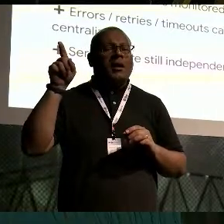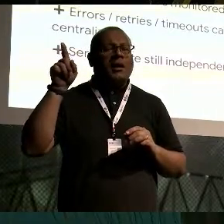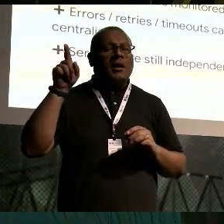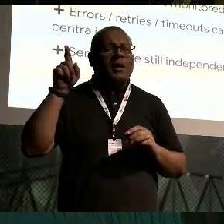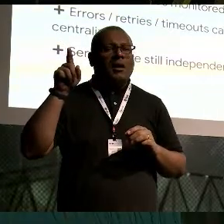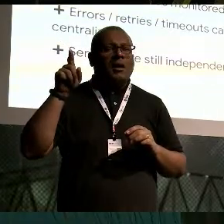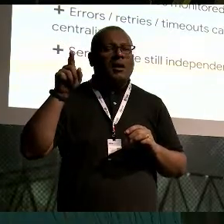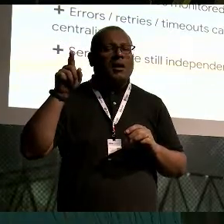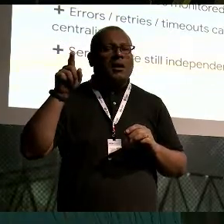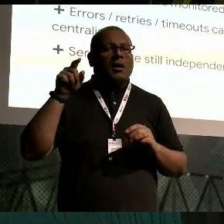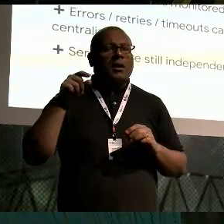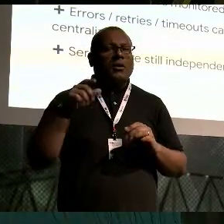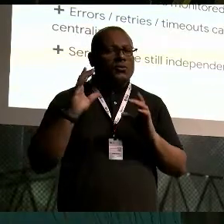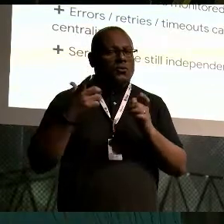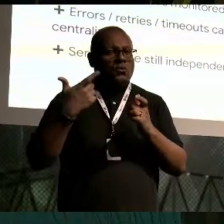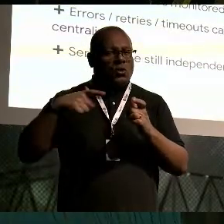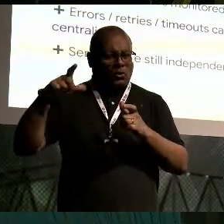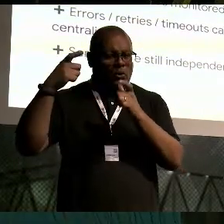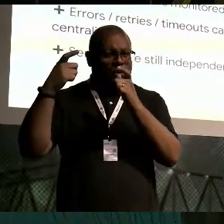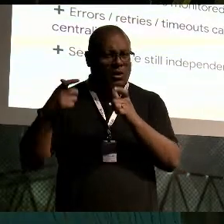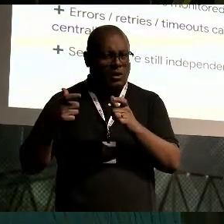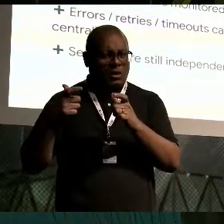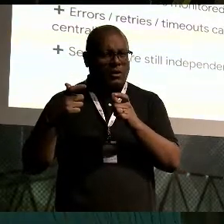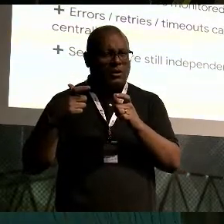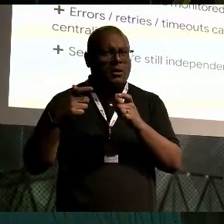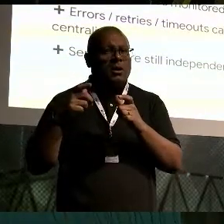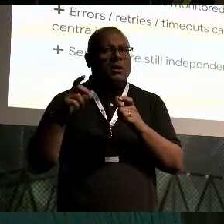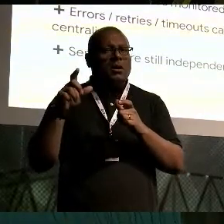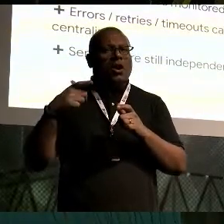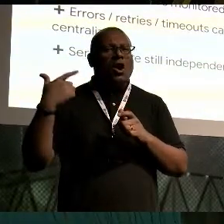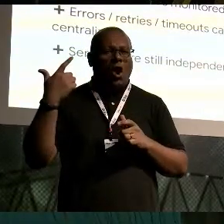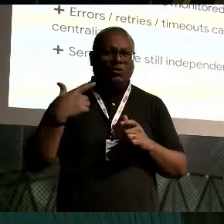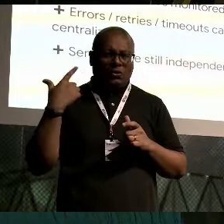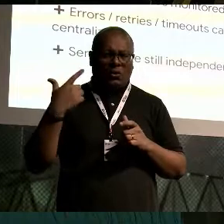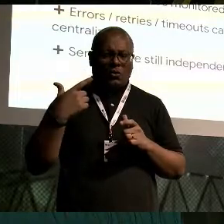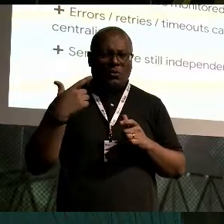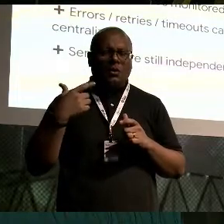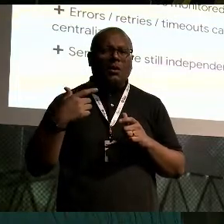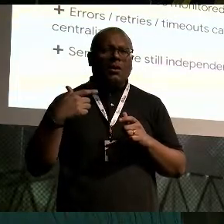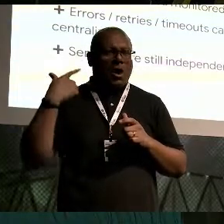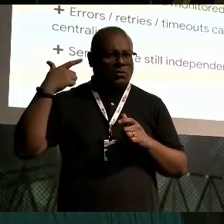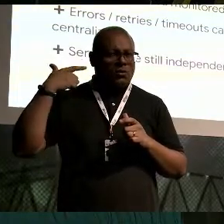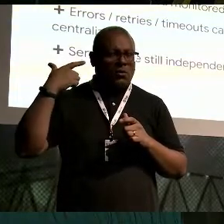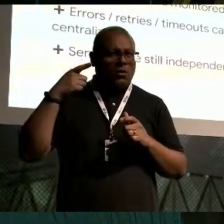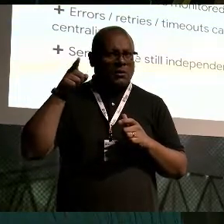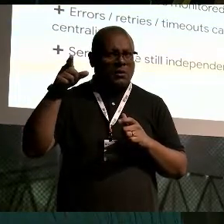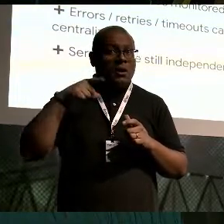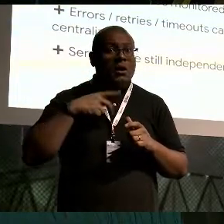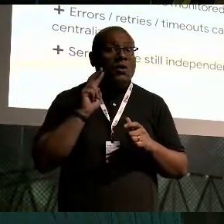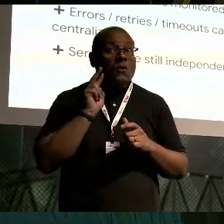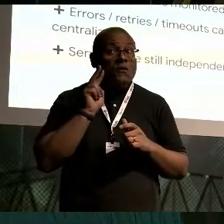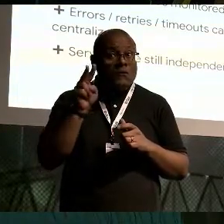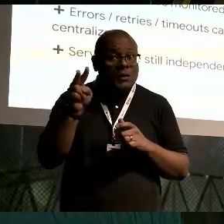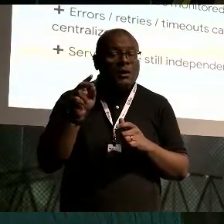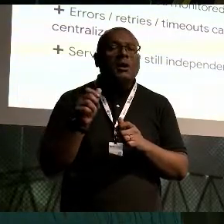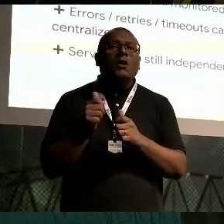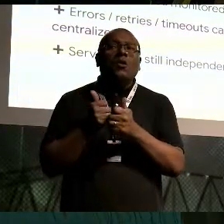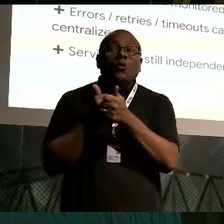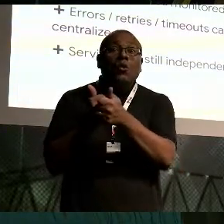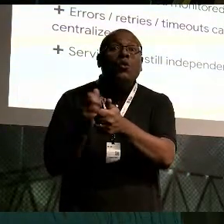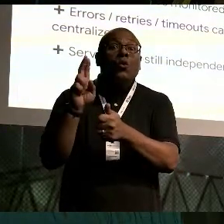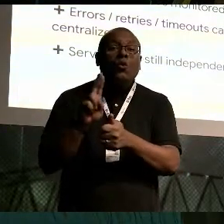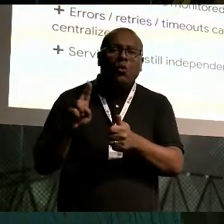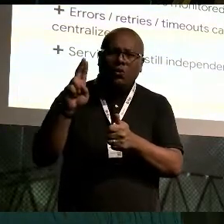of flexibility by using an orchestrator, because if you need to deploy a new service, then you need to deploy the